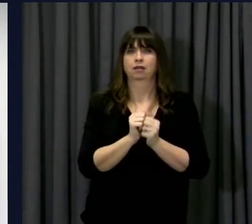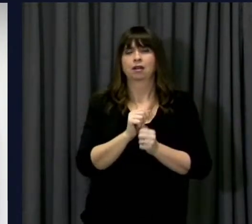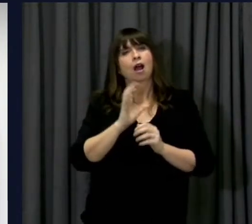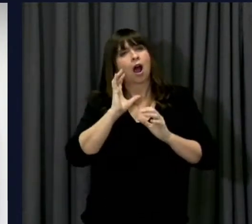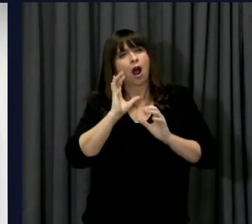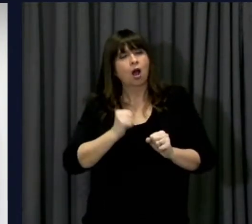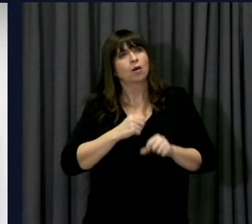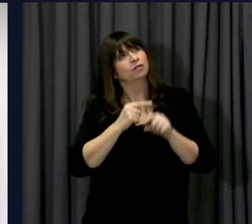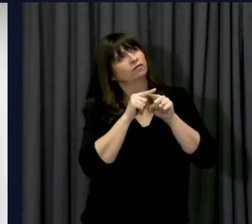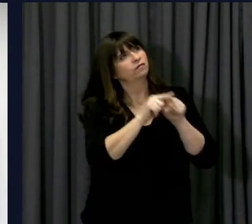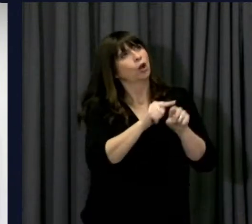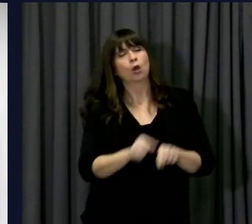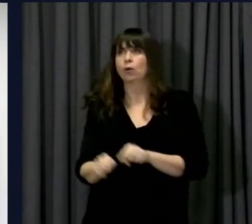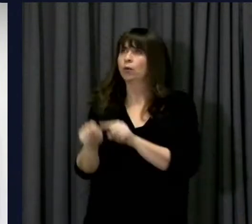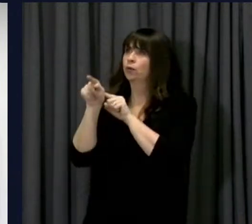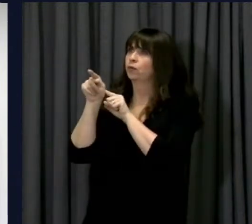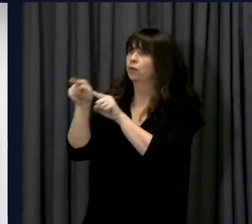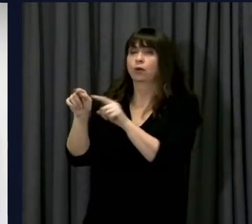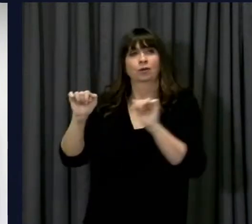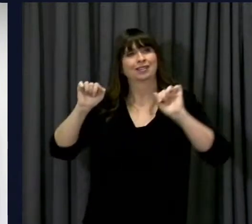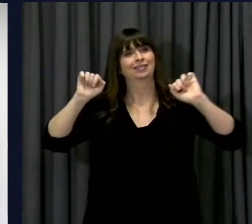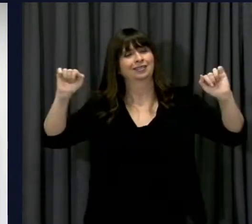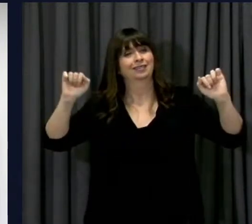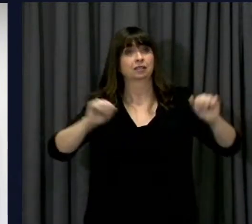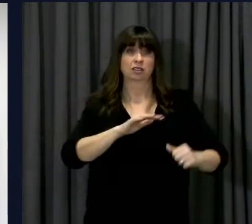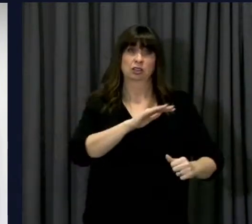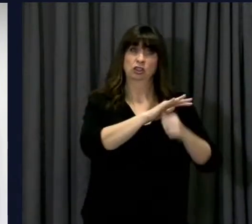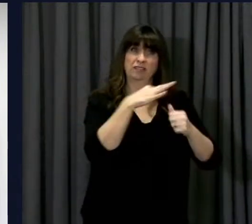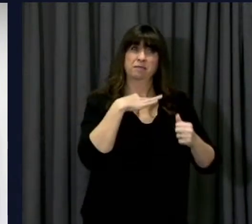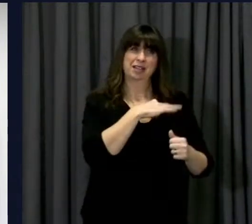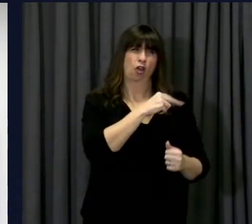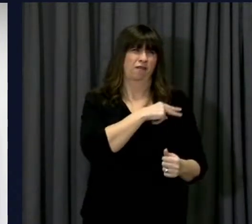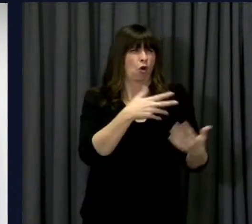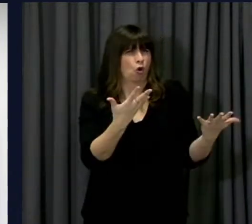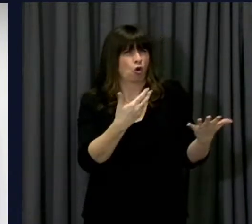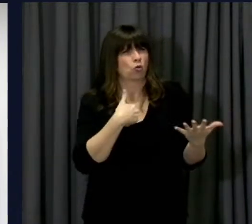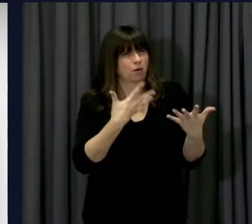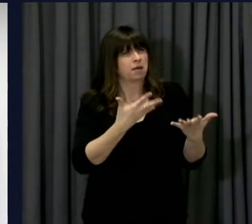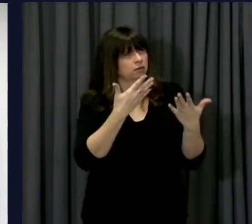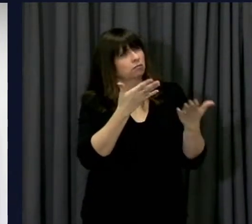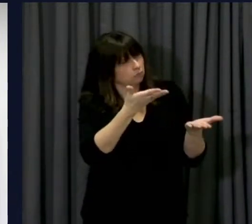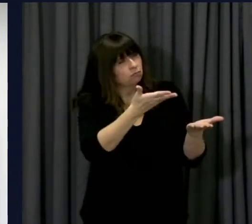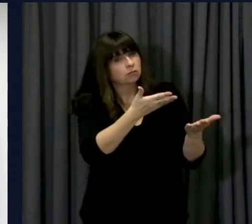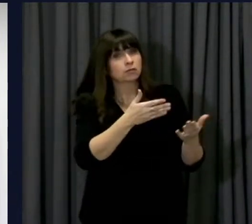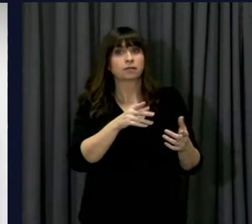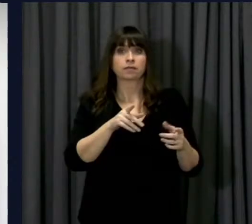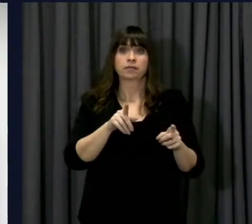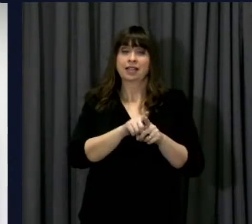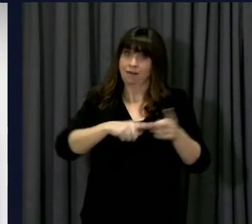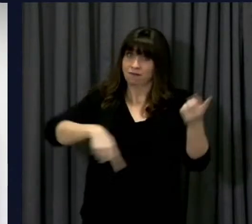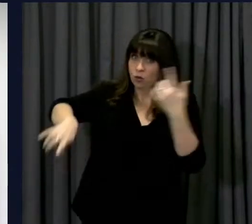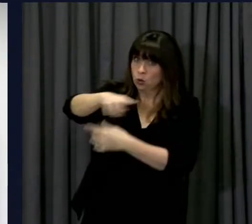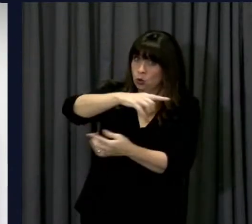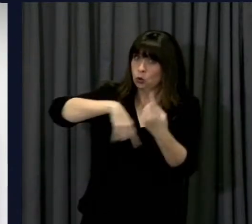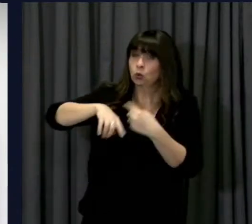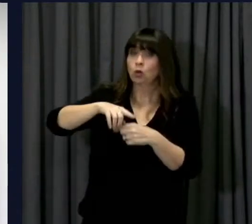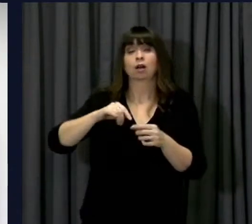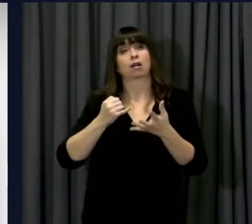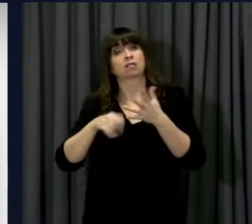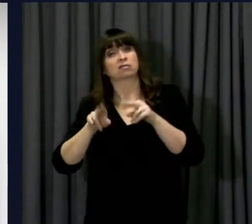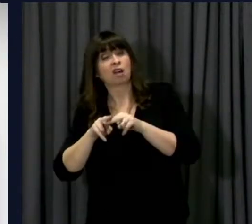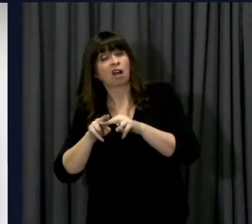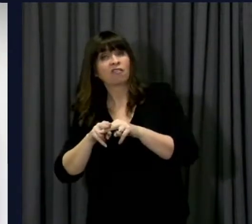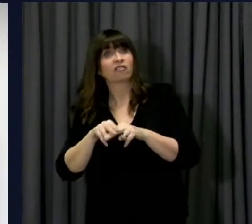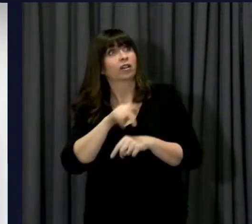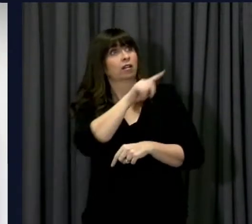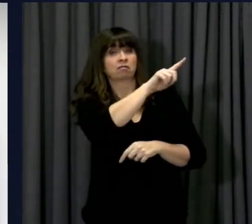by the advice we get from the Chief Medical Officer, which is exactly as I think you'd expect. That goes both for the public but also for staff as well, where